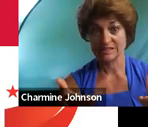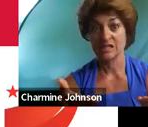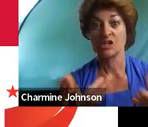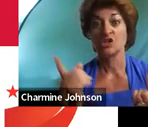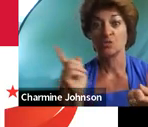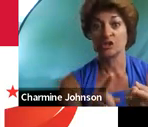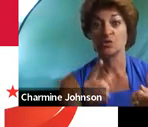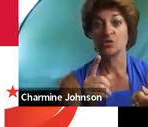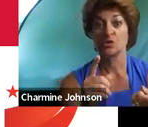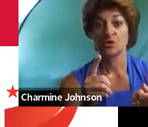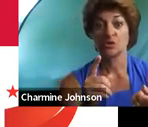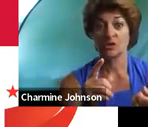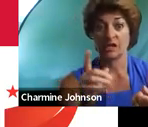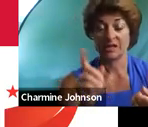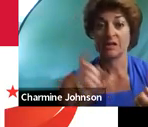ensure there